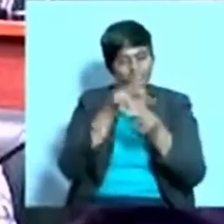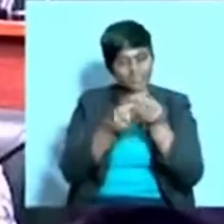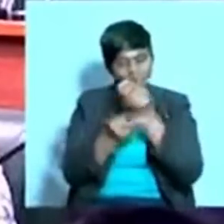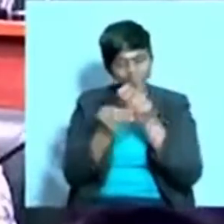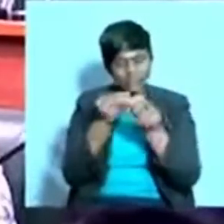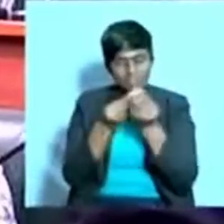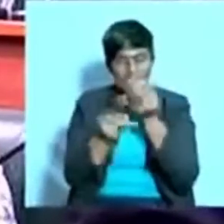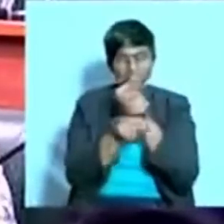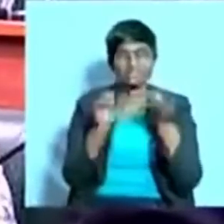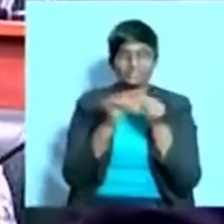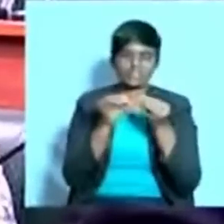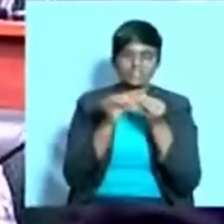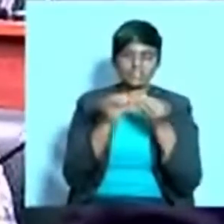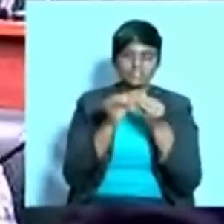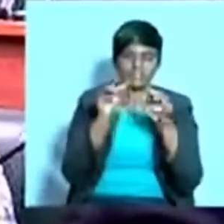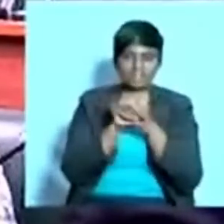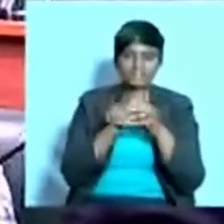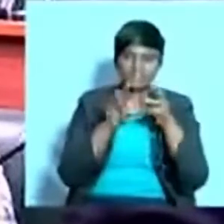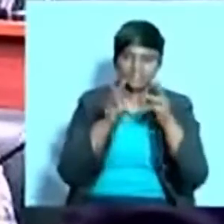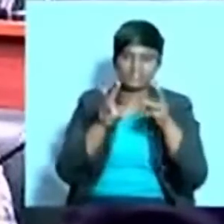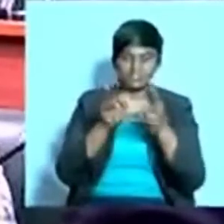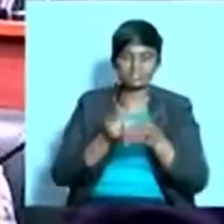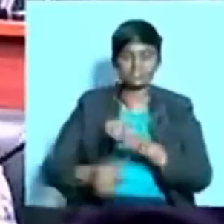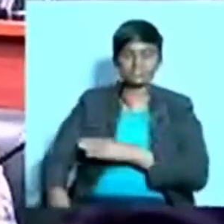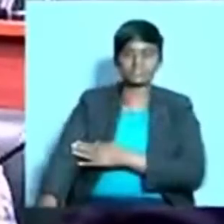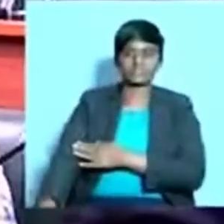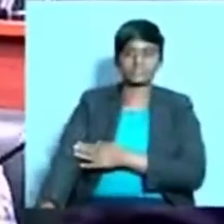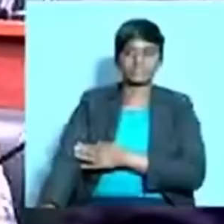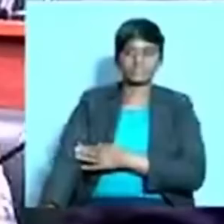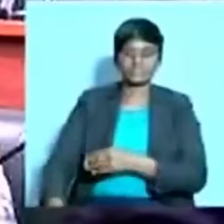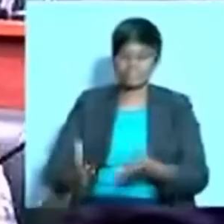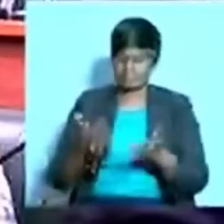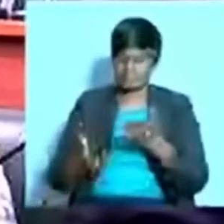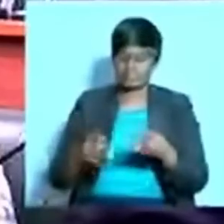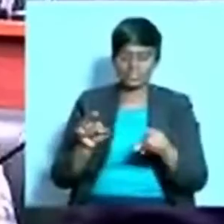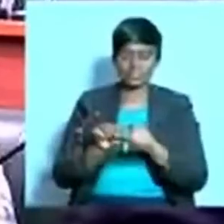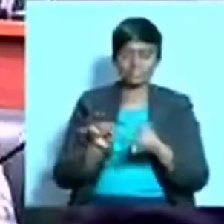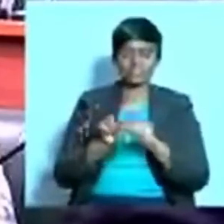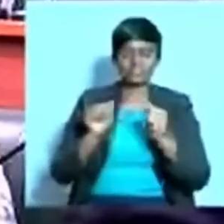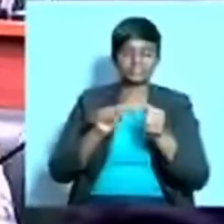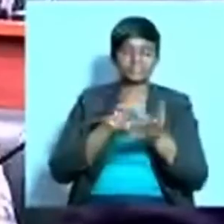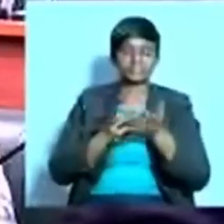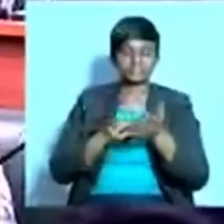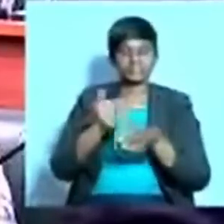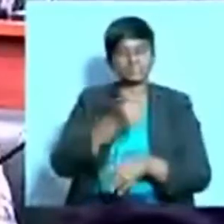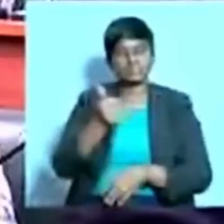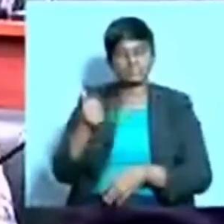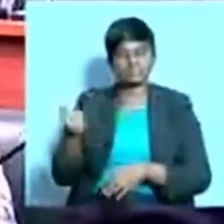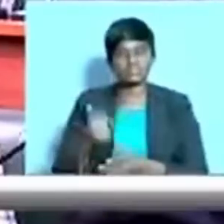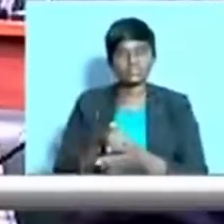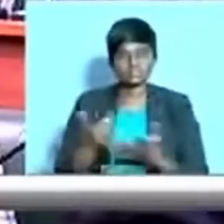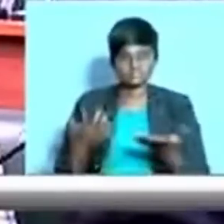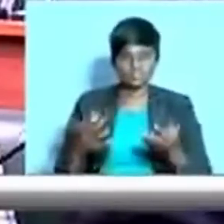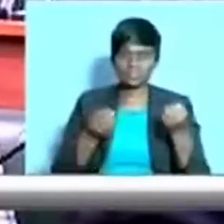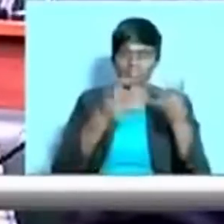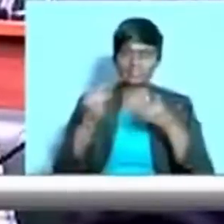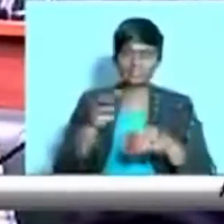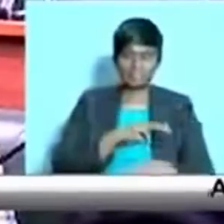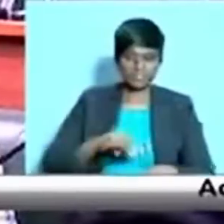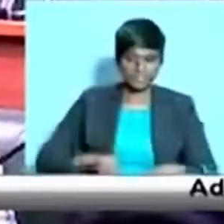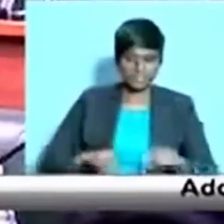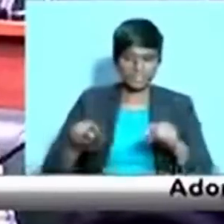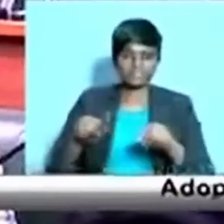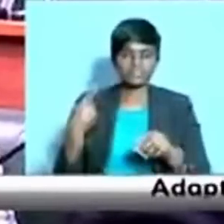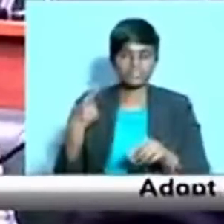contribute, in a manner that they maybe to represent other many members of this